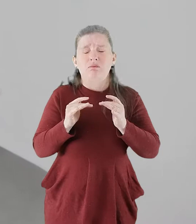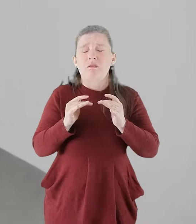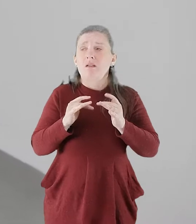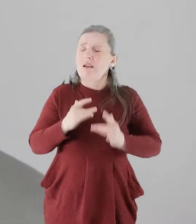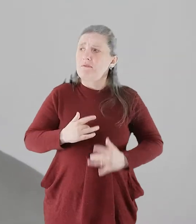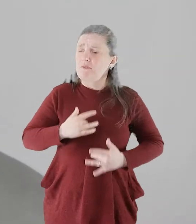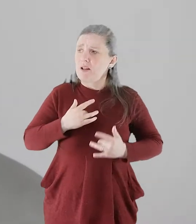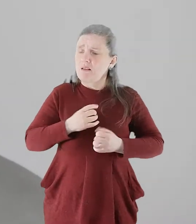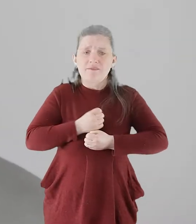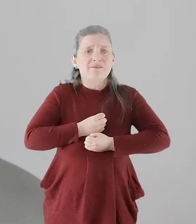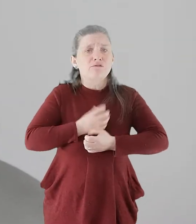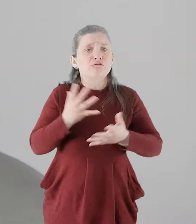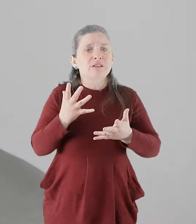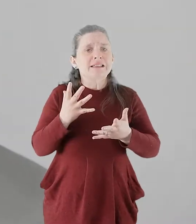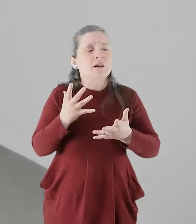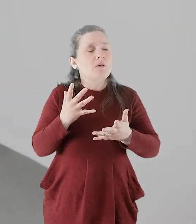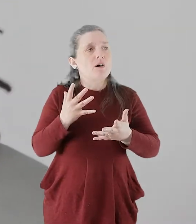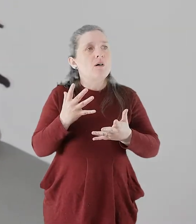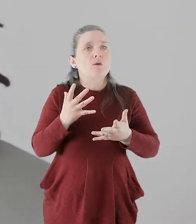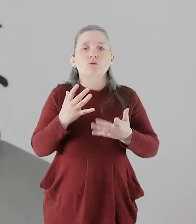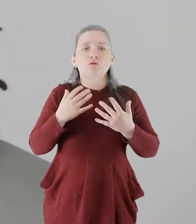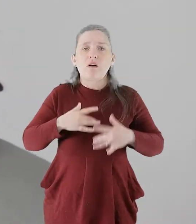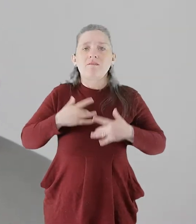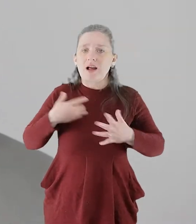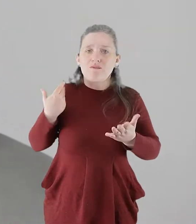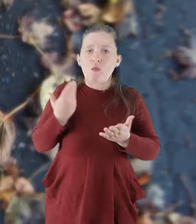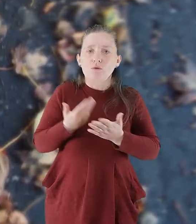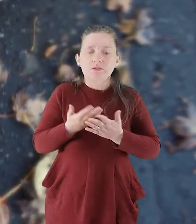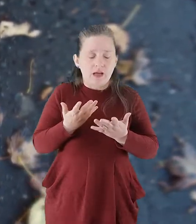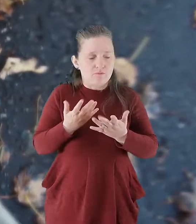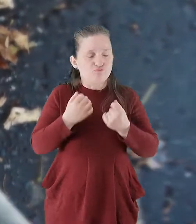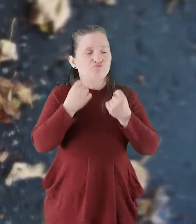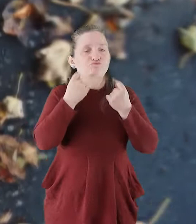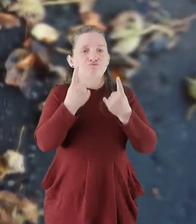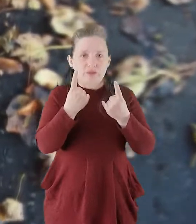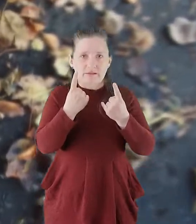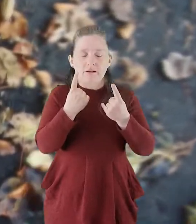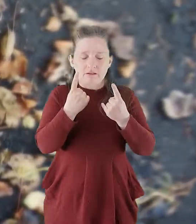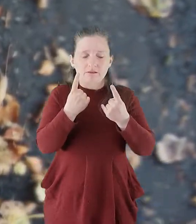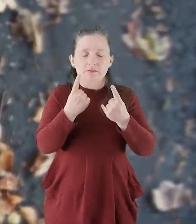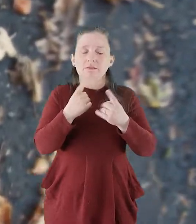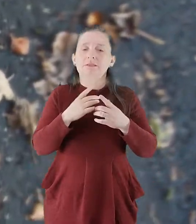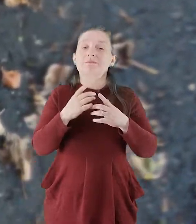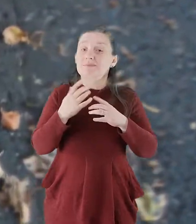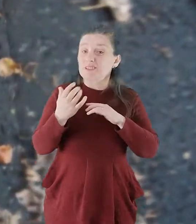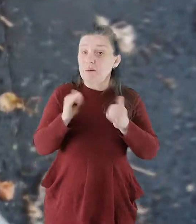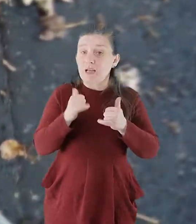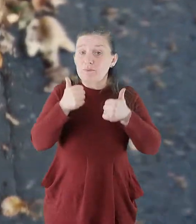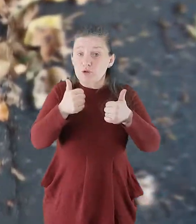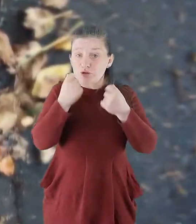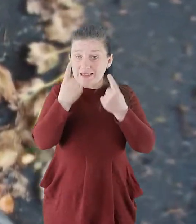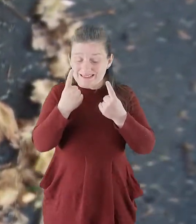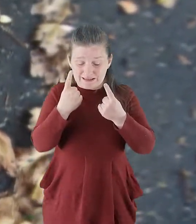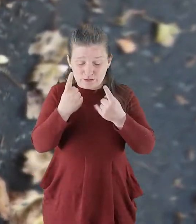tears, I felt this weird kind of freedom that I hadn't really felt in a long time. And that's when I realized that actually maybe it's good